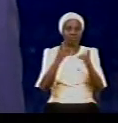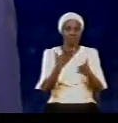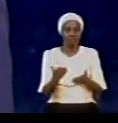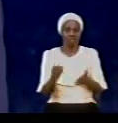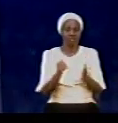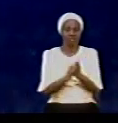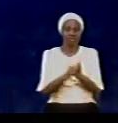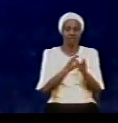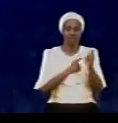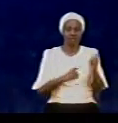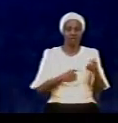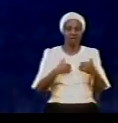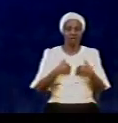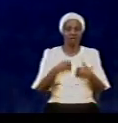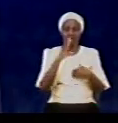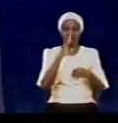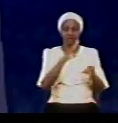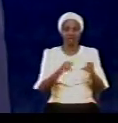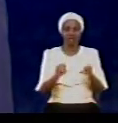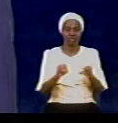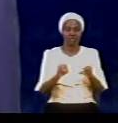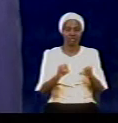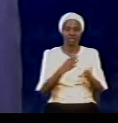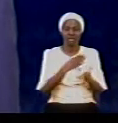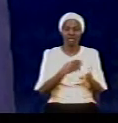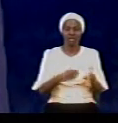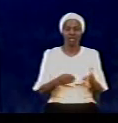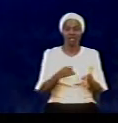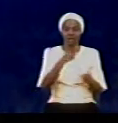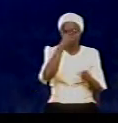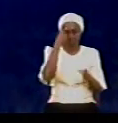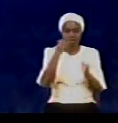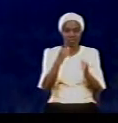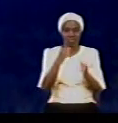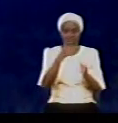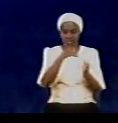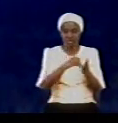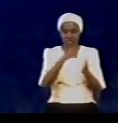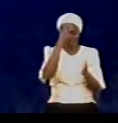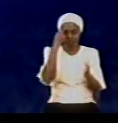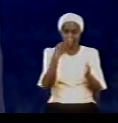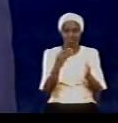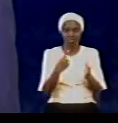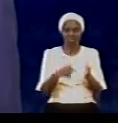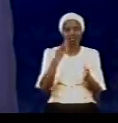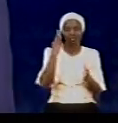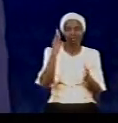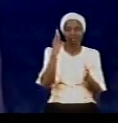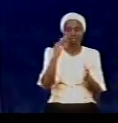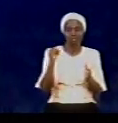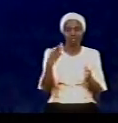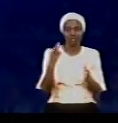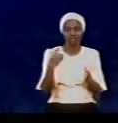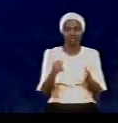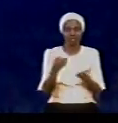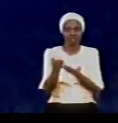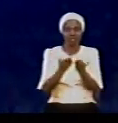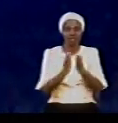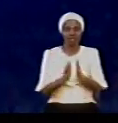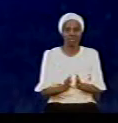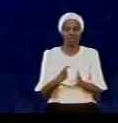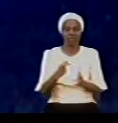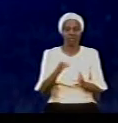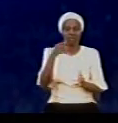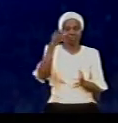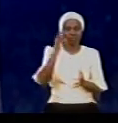the ministration of the servant of God that God has been using. In Jesus'